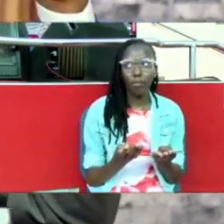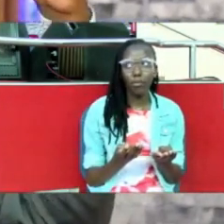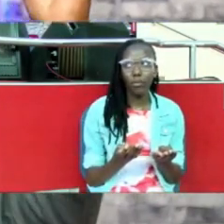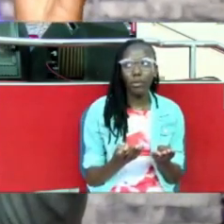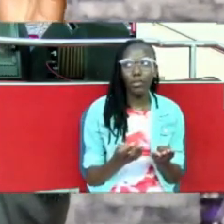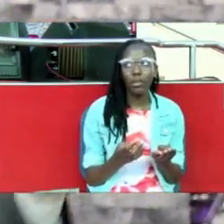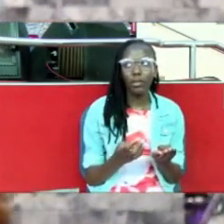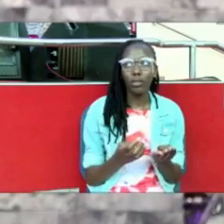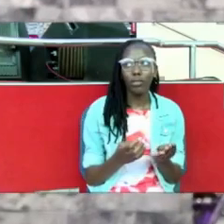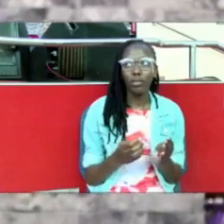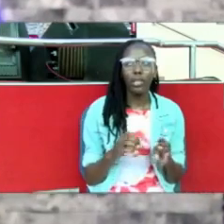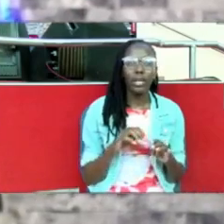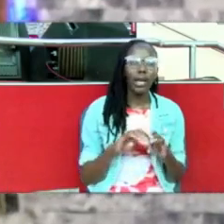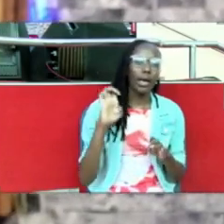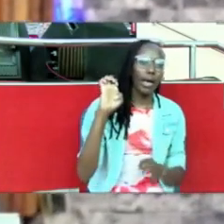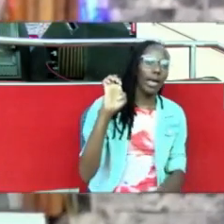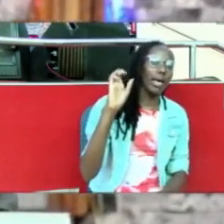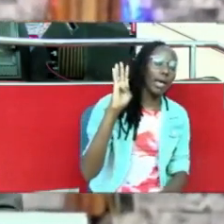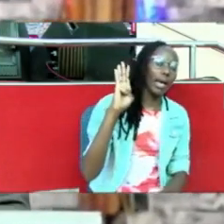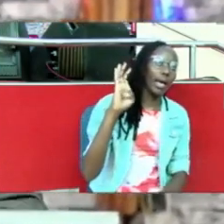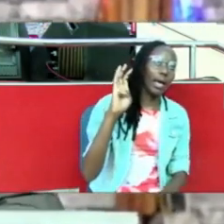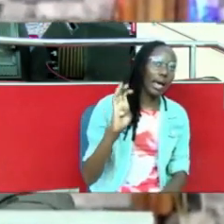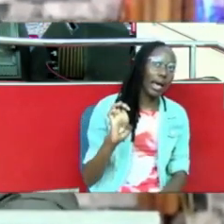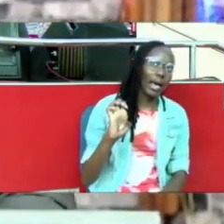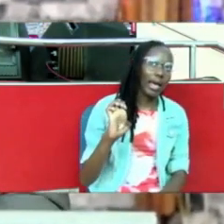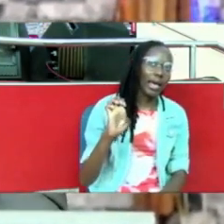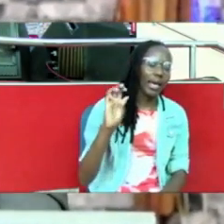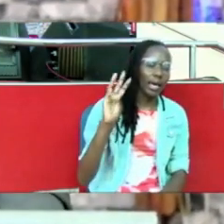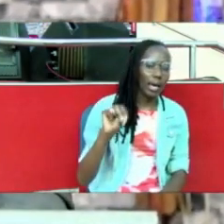called Embasava route.